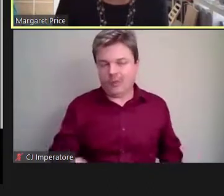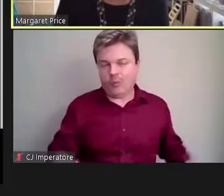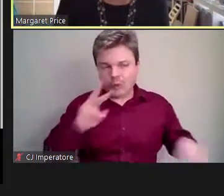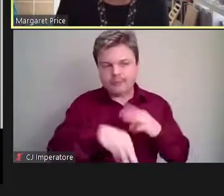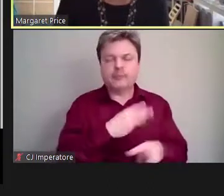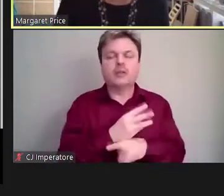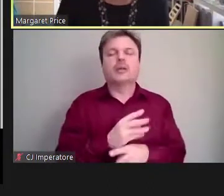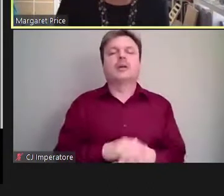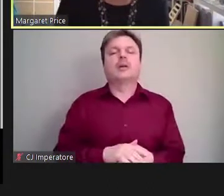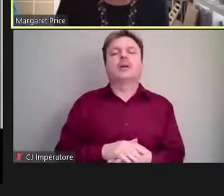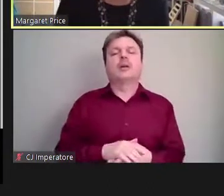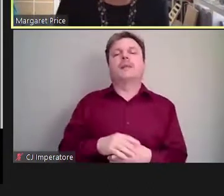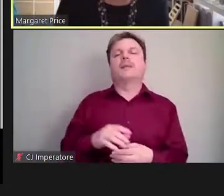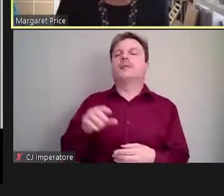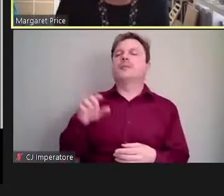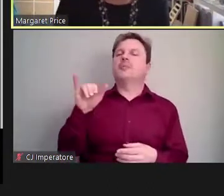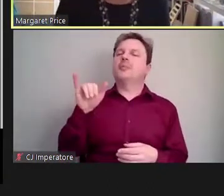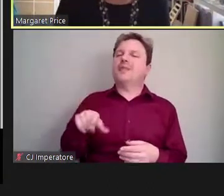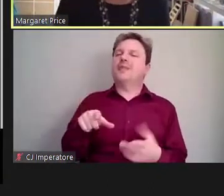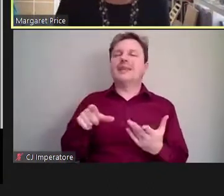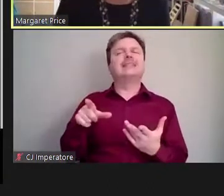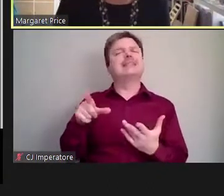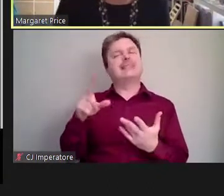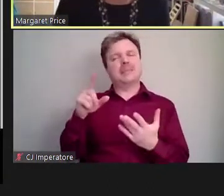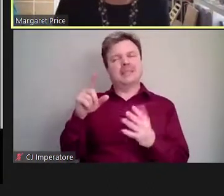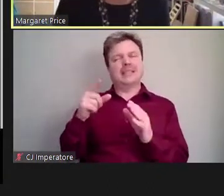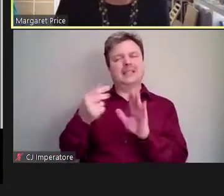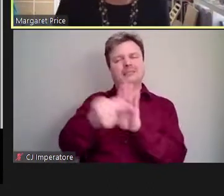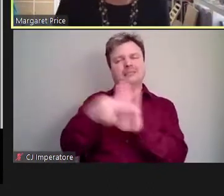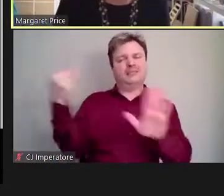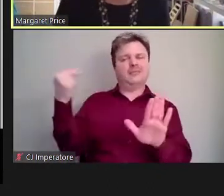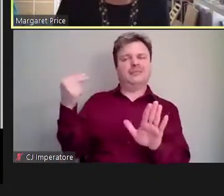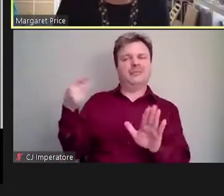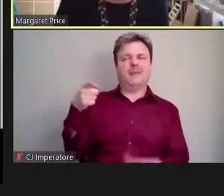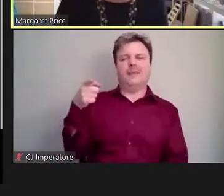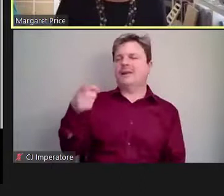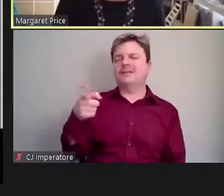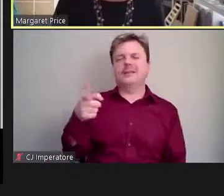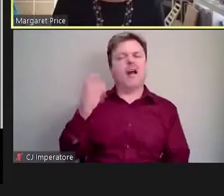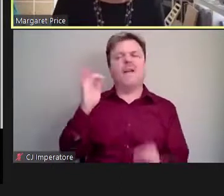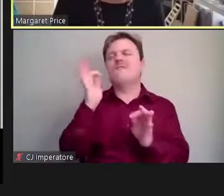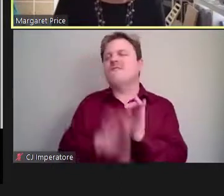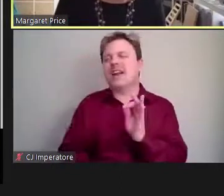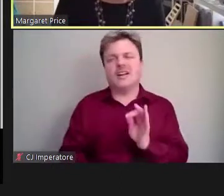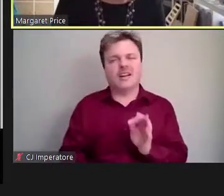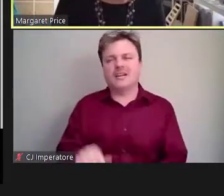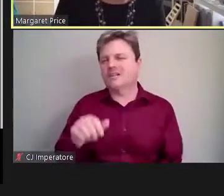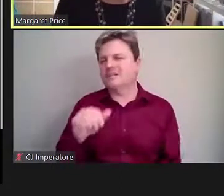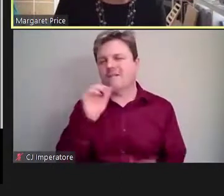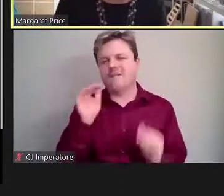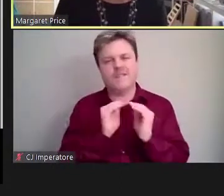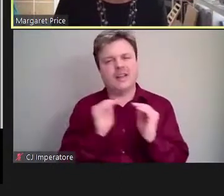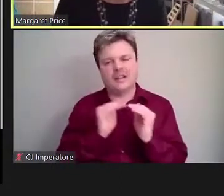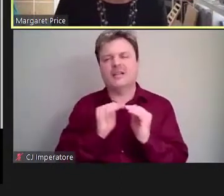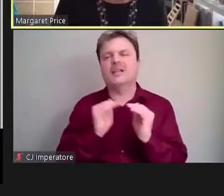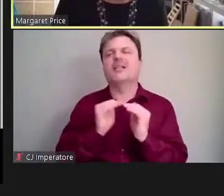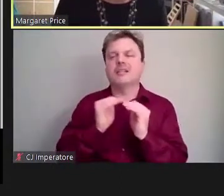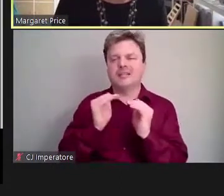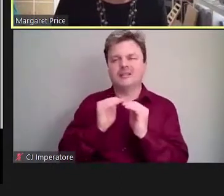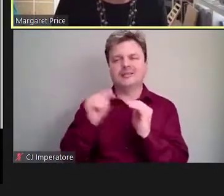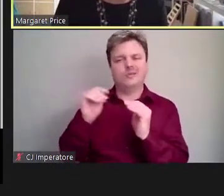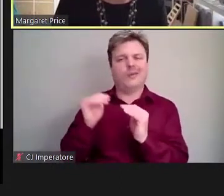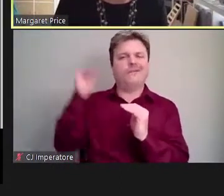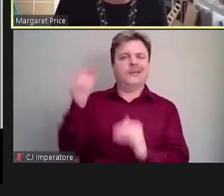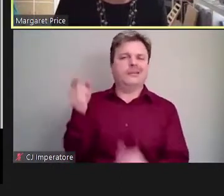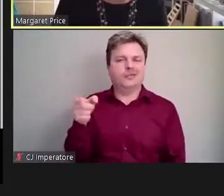these things are unfair advantages. And when I'm trying to think through this stereotype with students that I teach, the